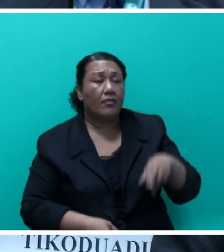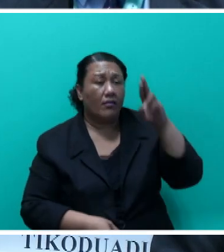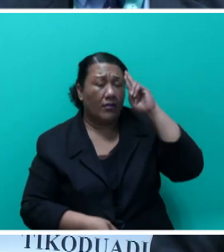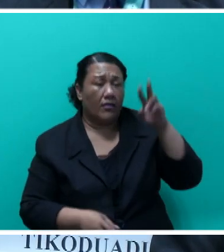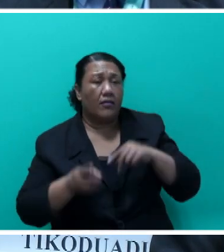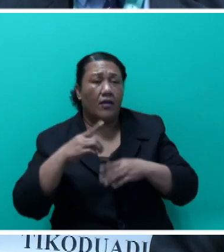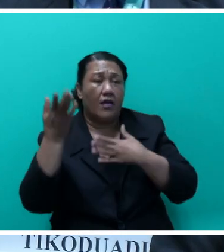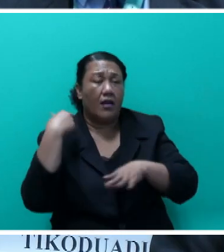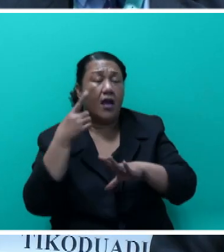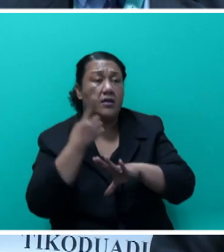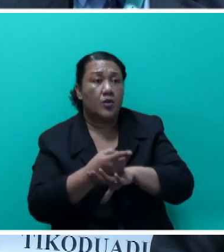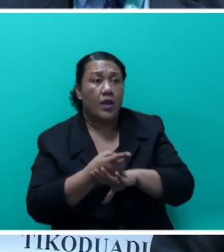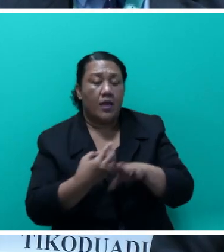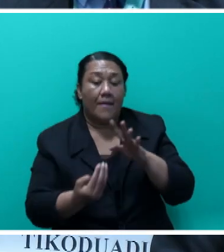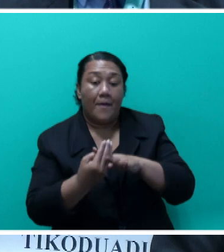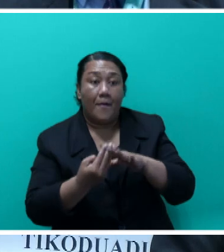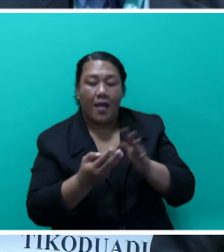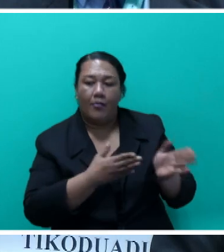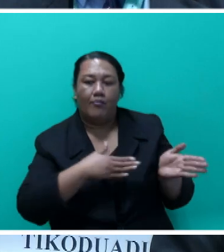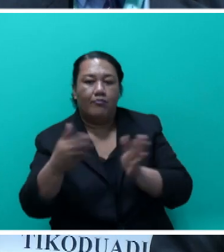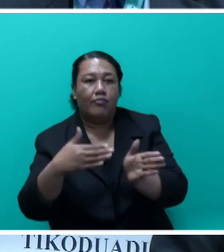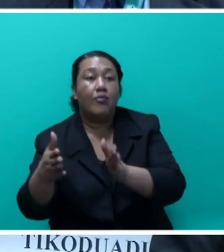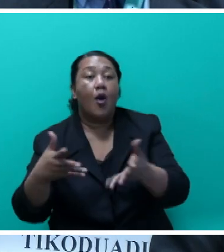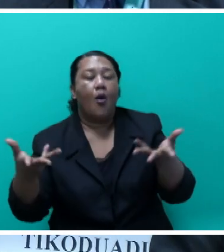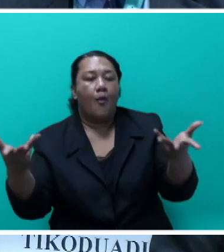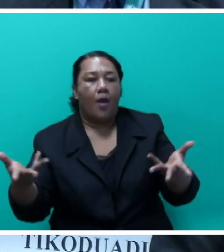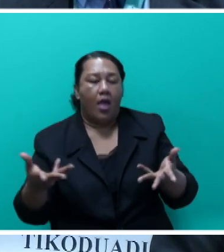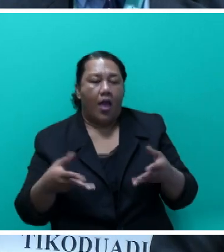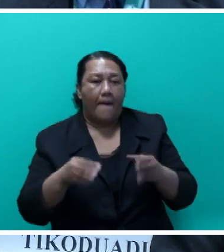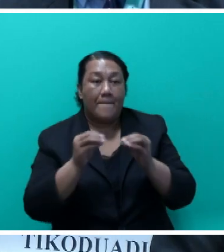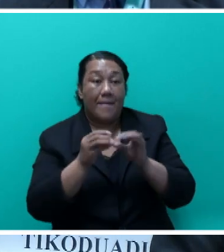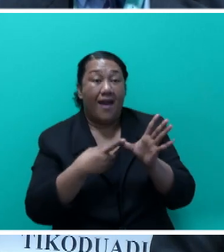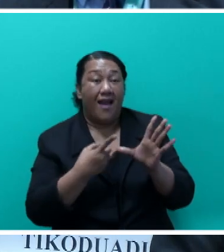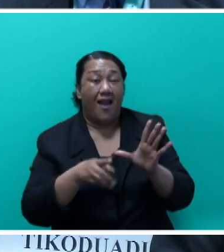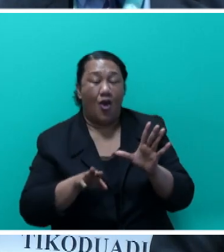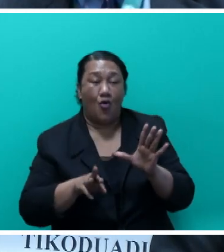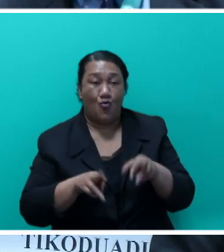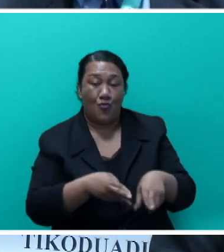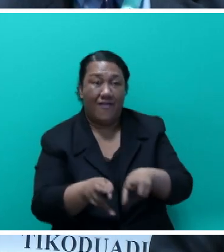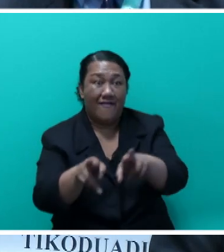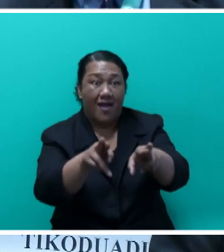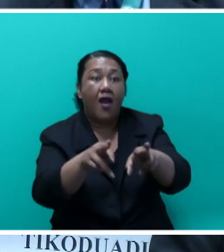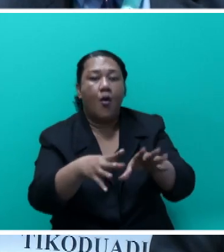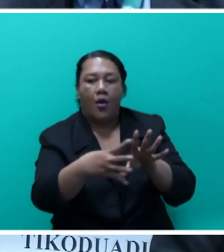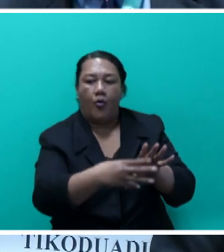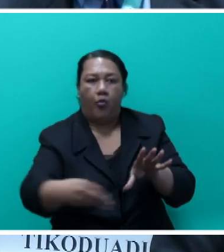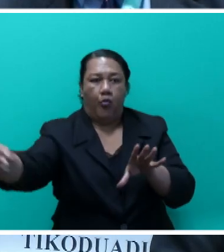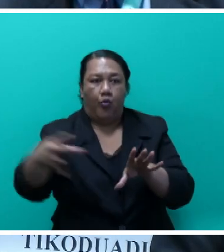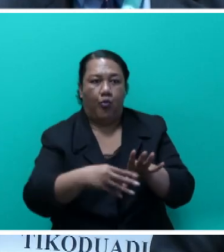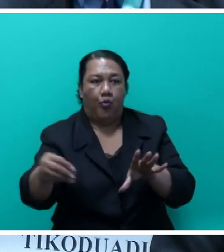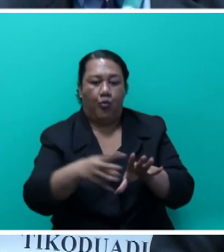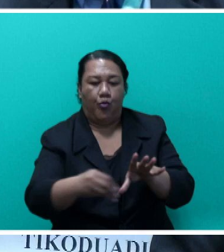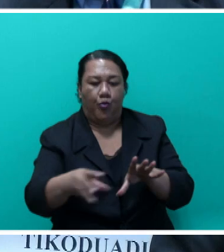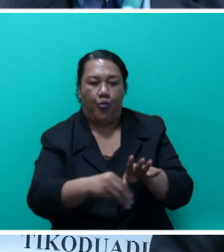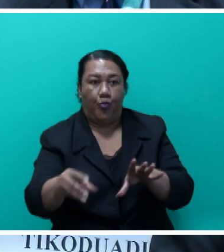heavy equipments to the banks of Bar River to test the feasibility of deploying large irrigation systems,